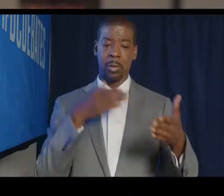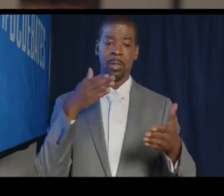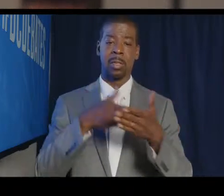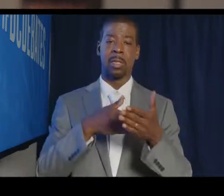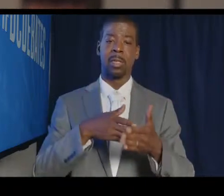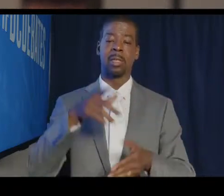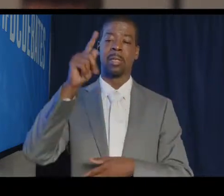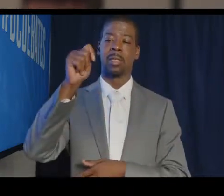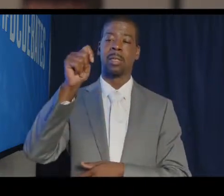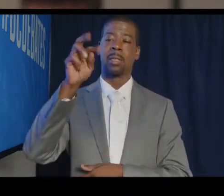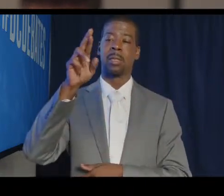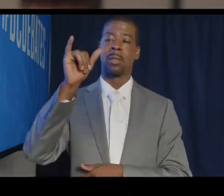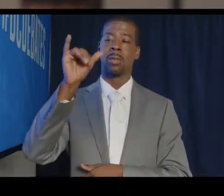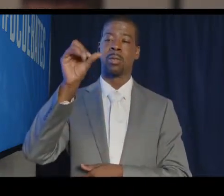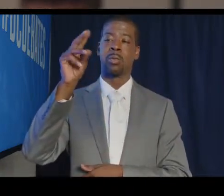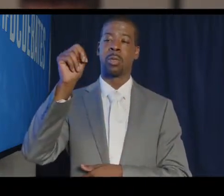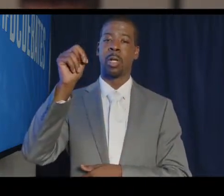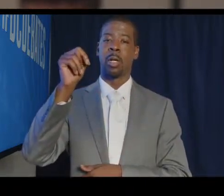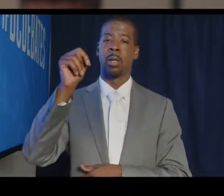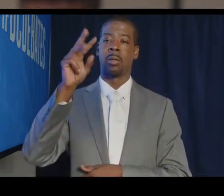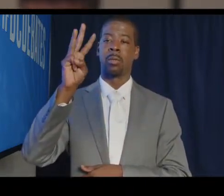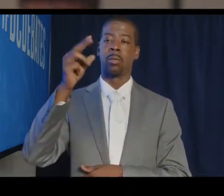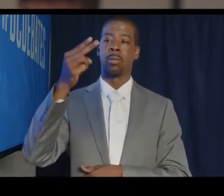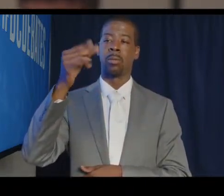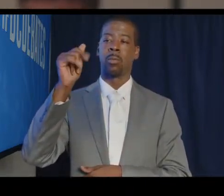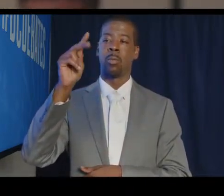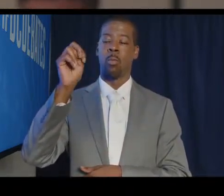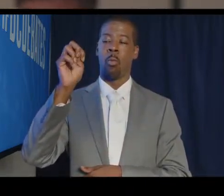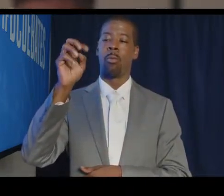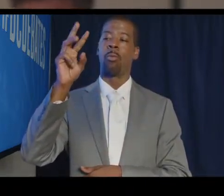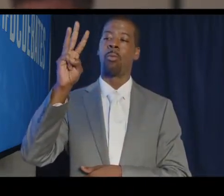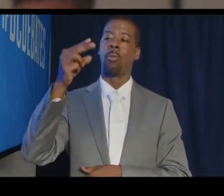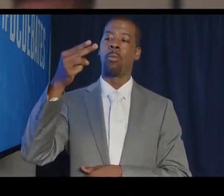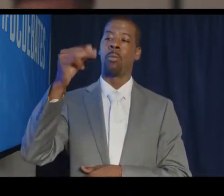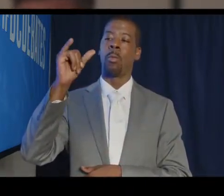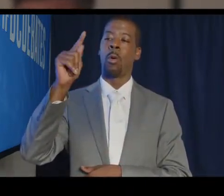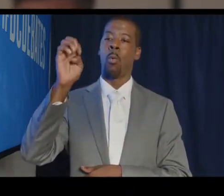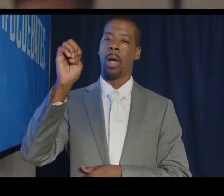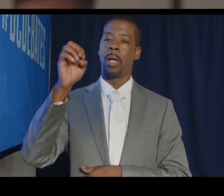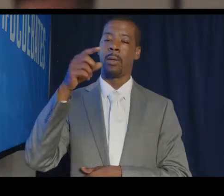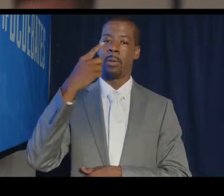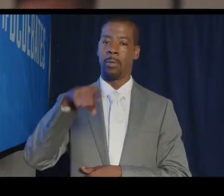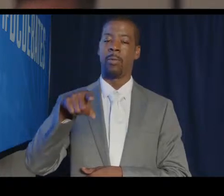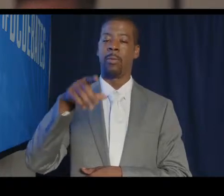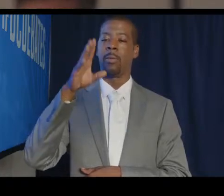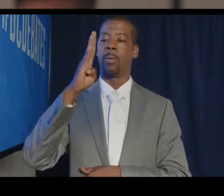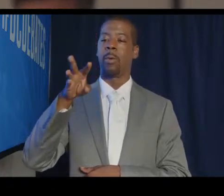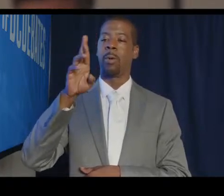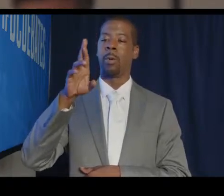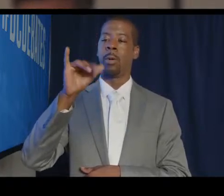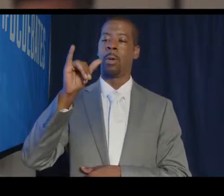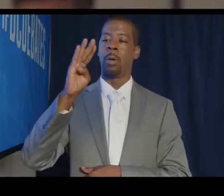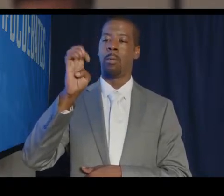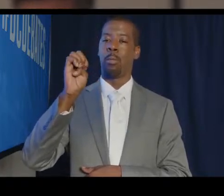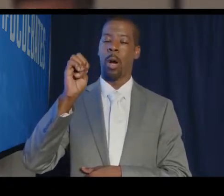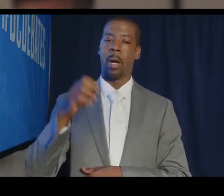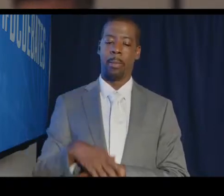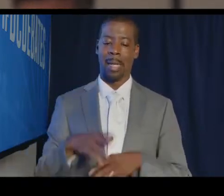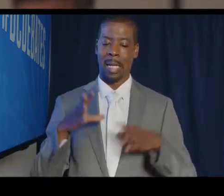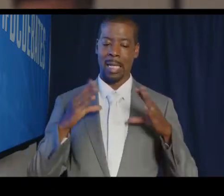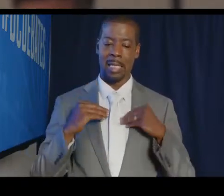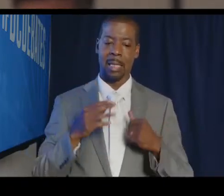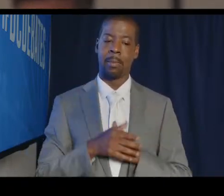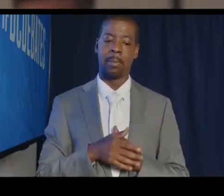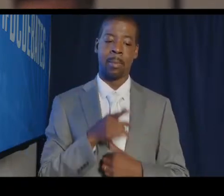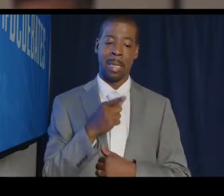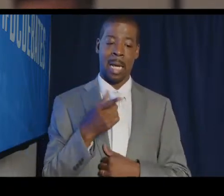accepting bribes to try and influence city government contracts. White has pleaded not guilty and is presumed innocent until proven guilty. He is also